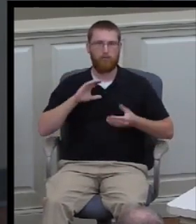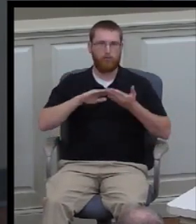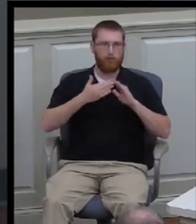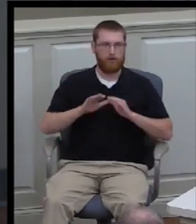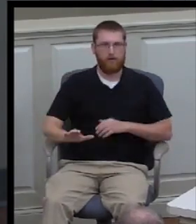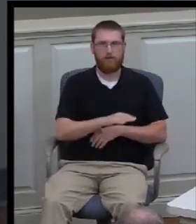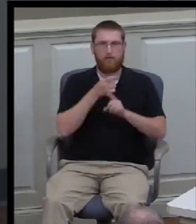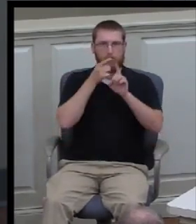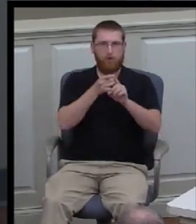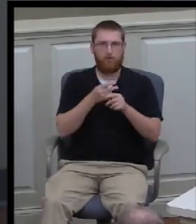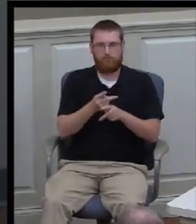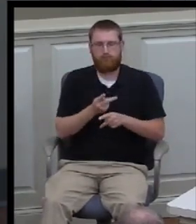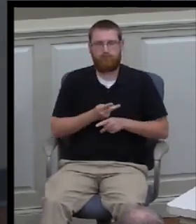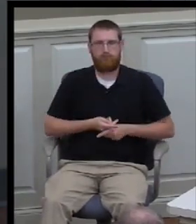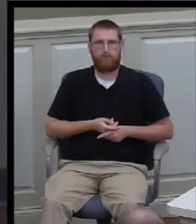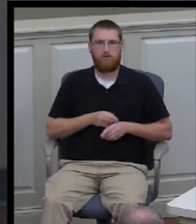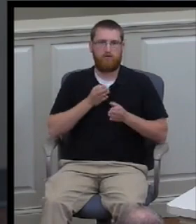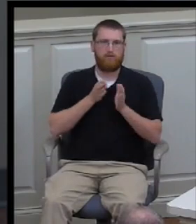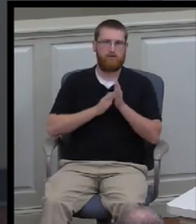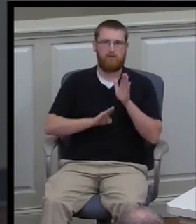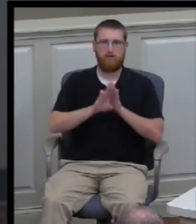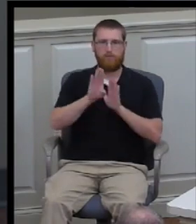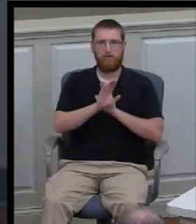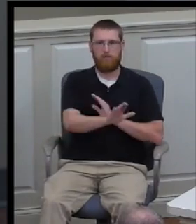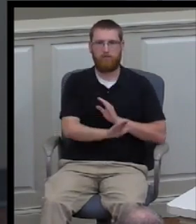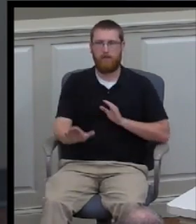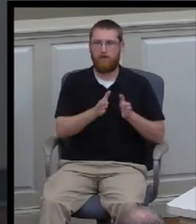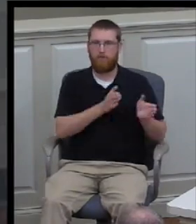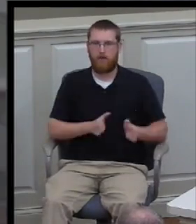goals and just develop that roadmap and how to get there.